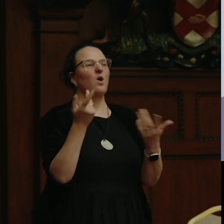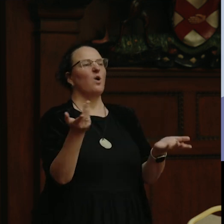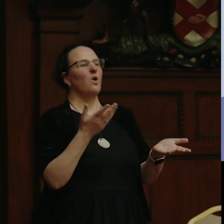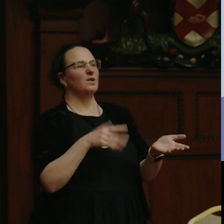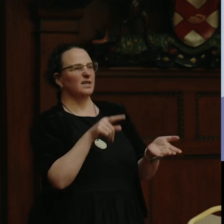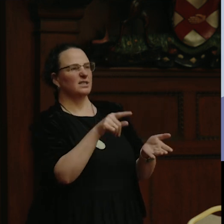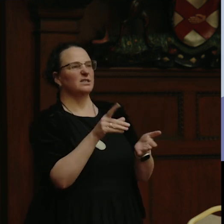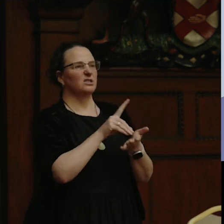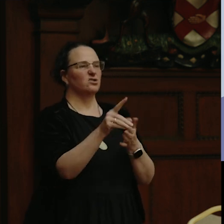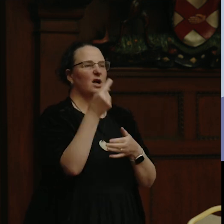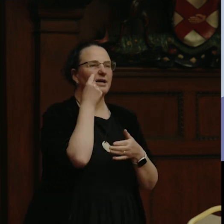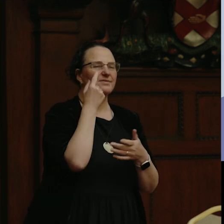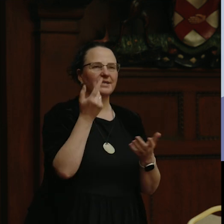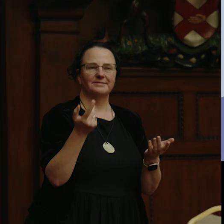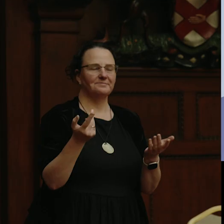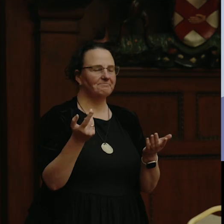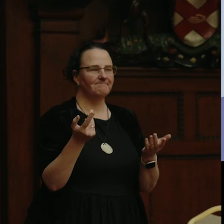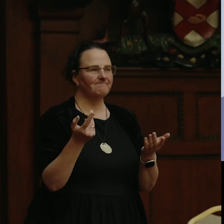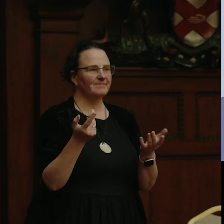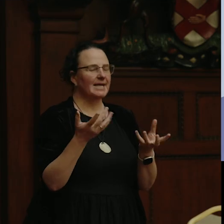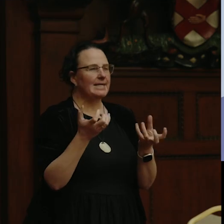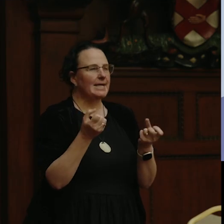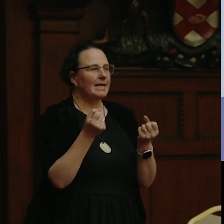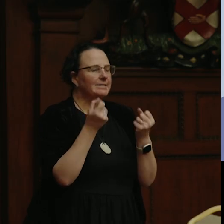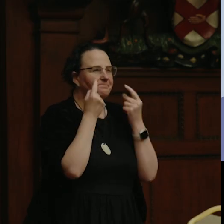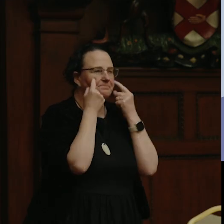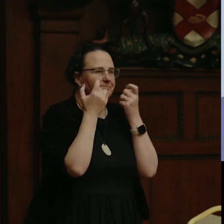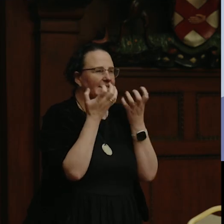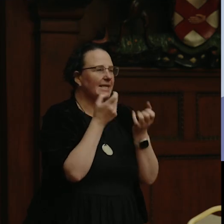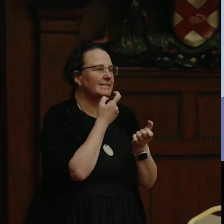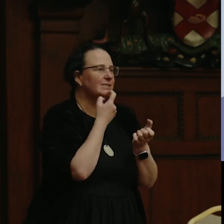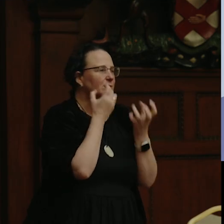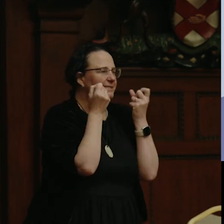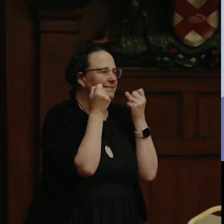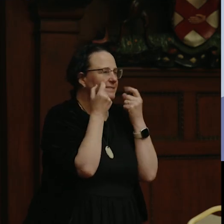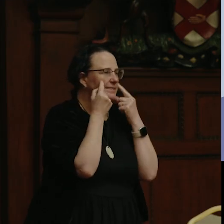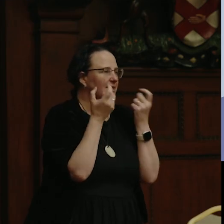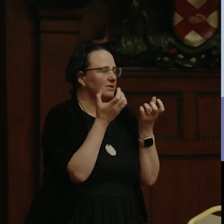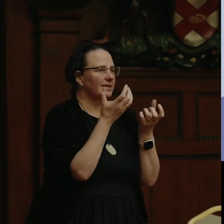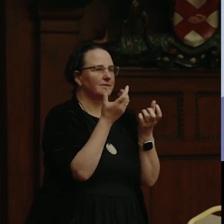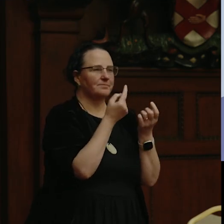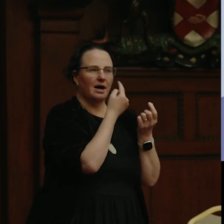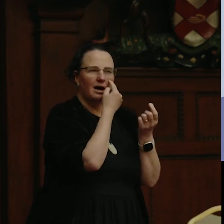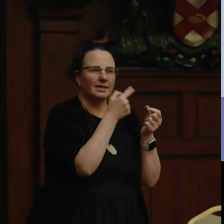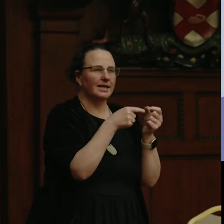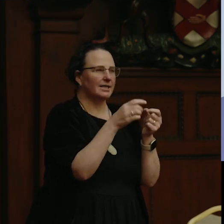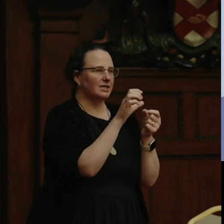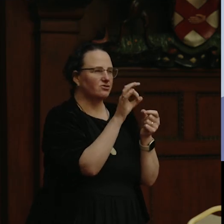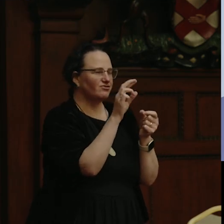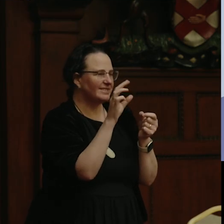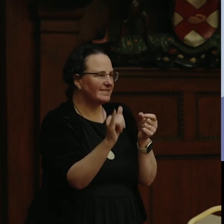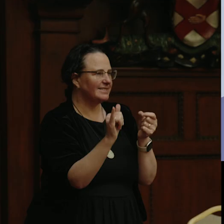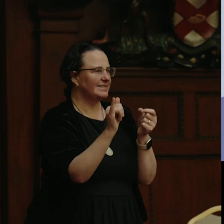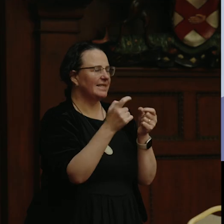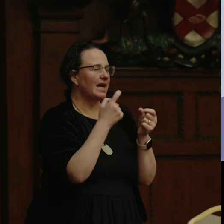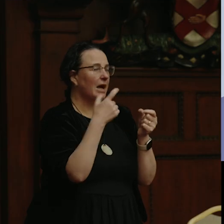some of the questionnaires, that it's gritty eyes, it burns and it stings. It affects,